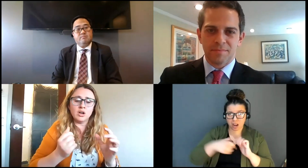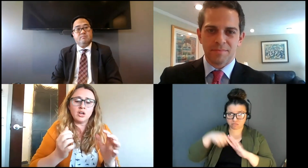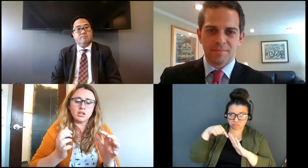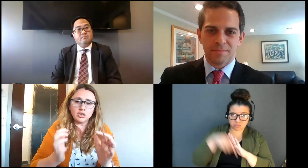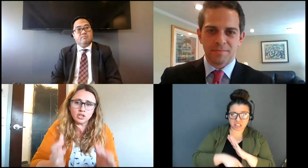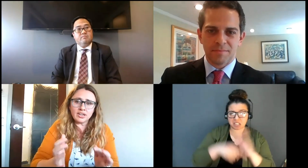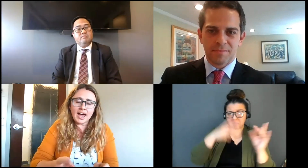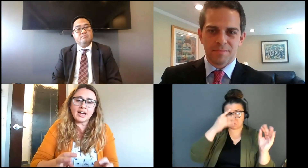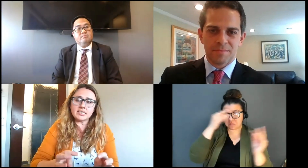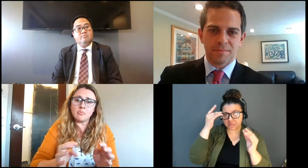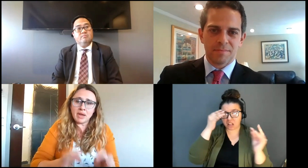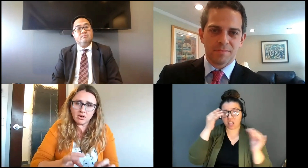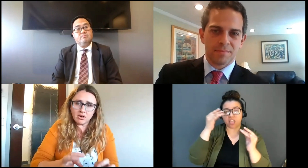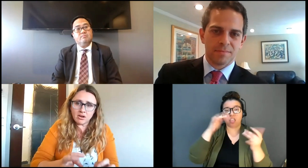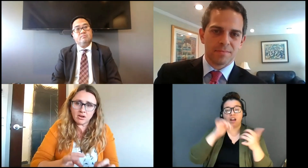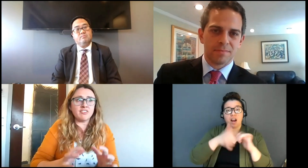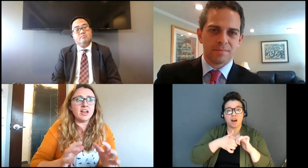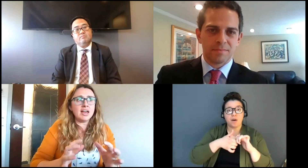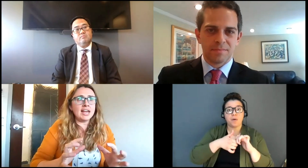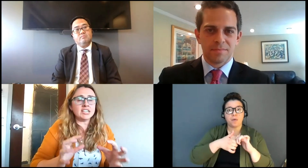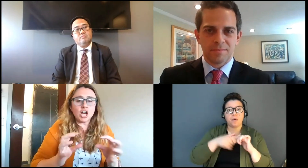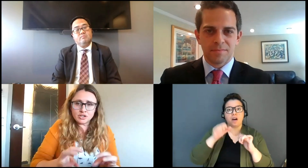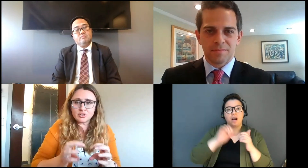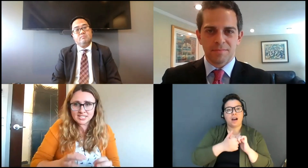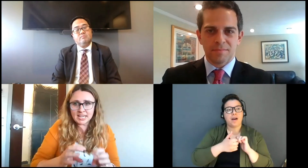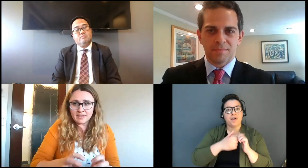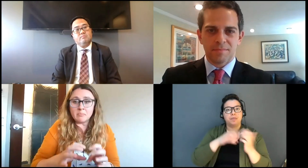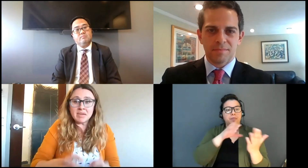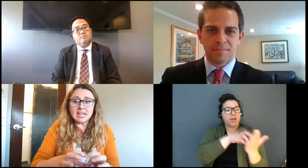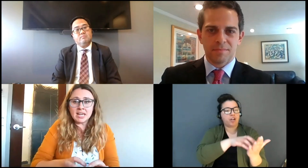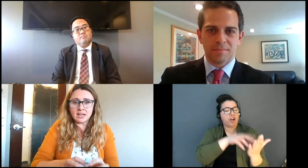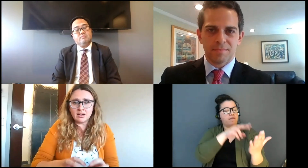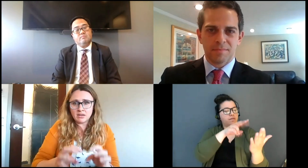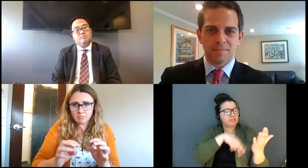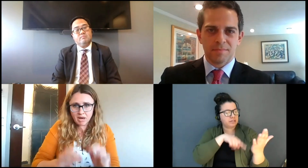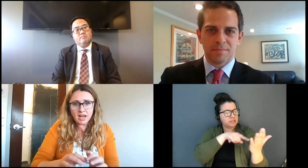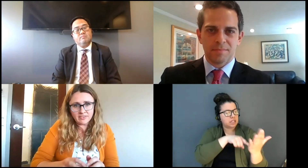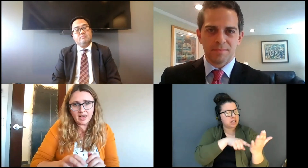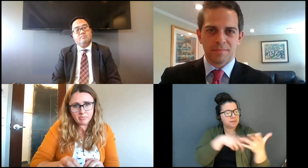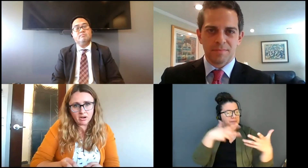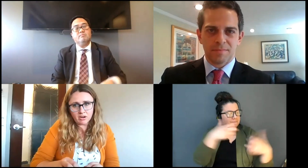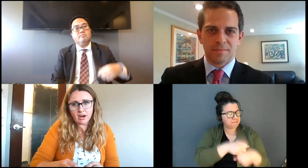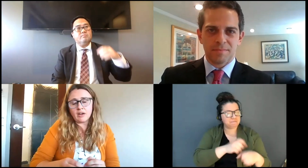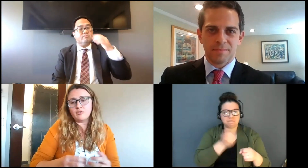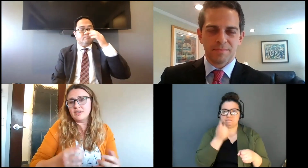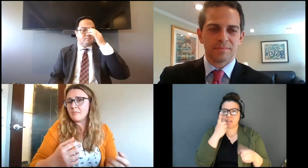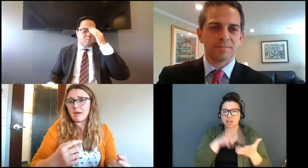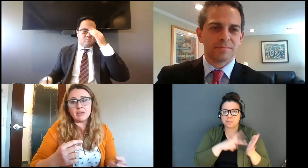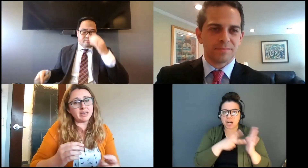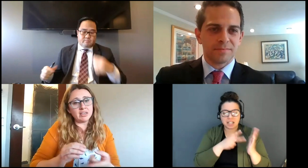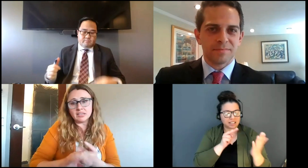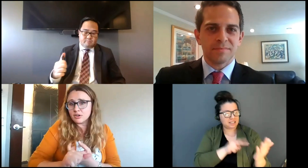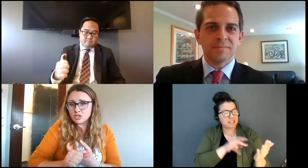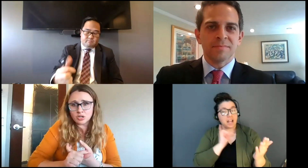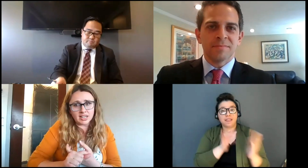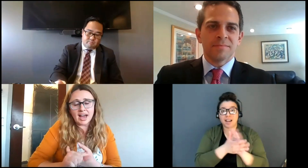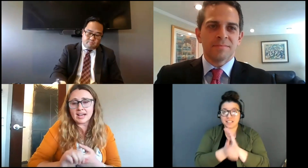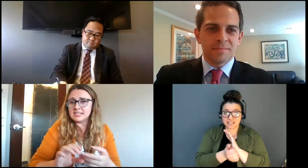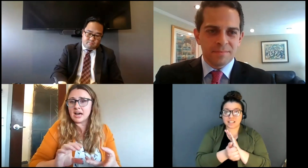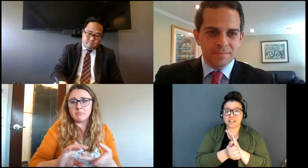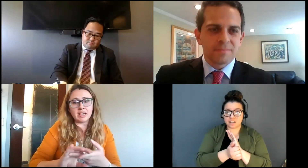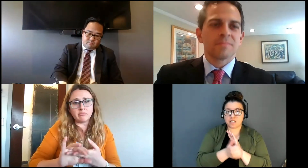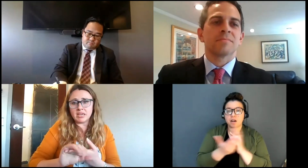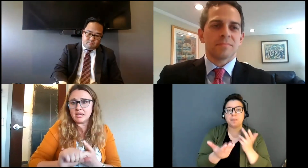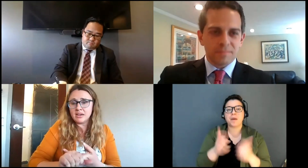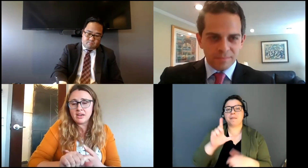how to look at a paragraph and understand the meaning behind that paragraph. And that might be a literature